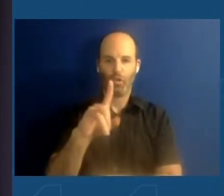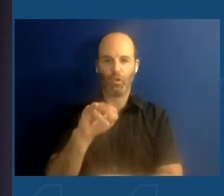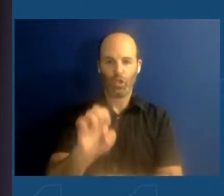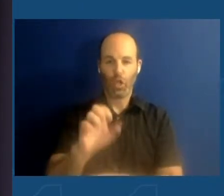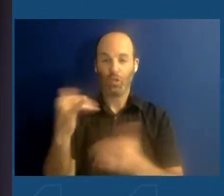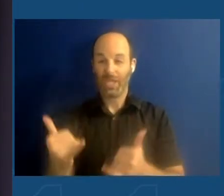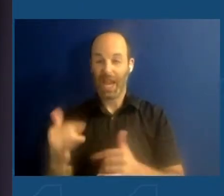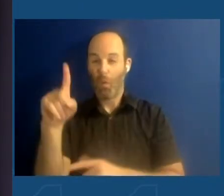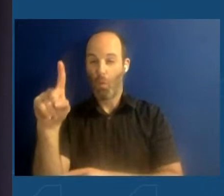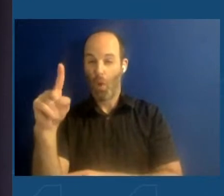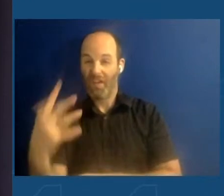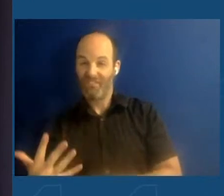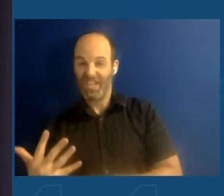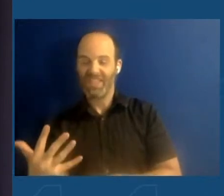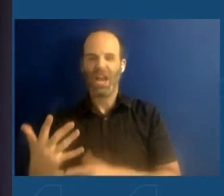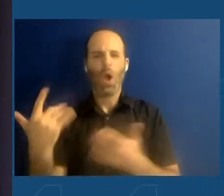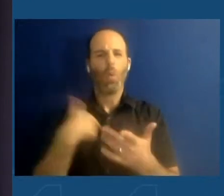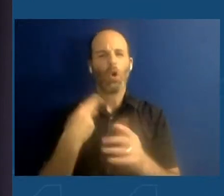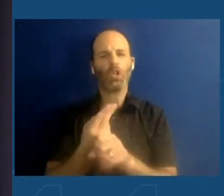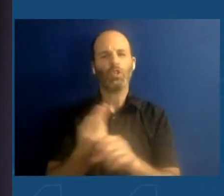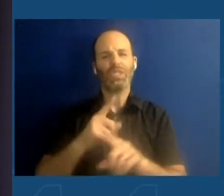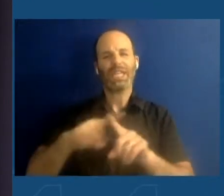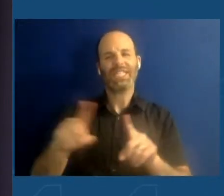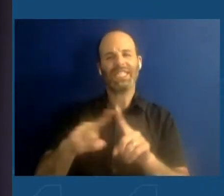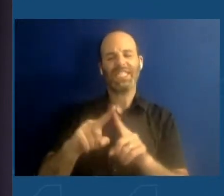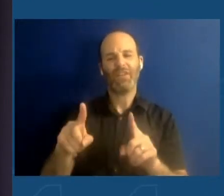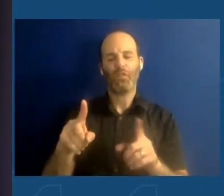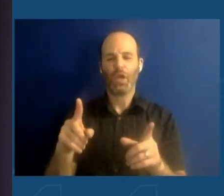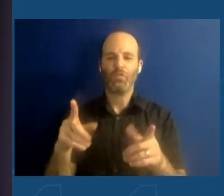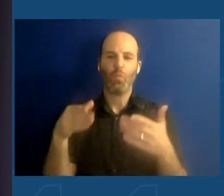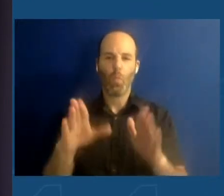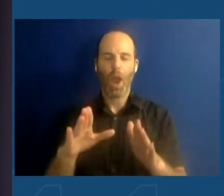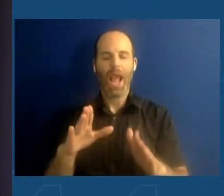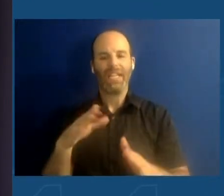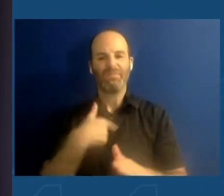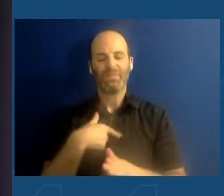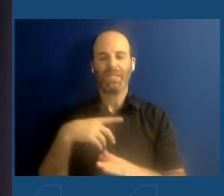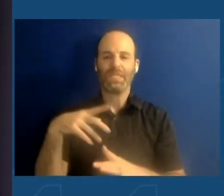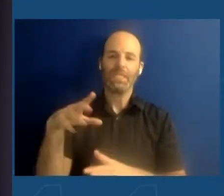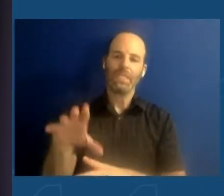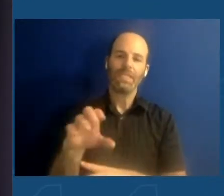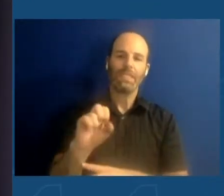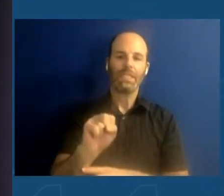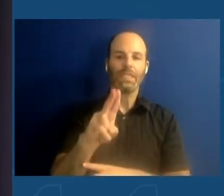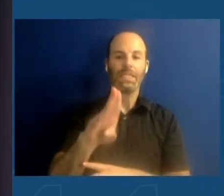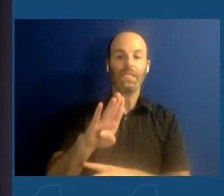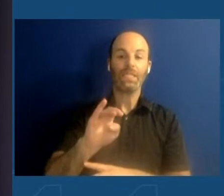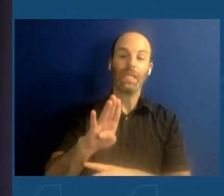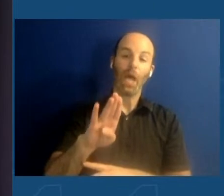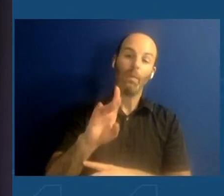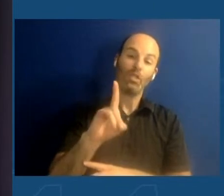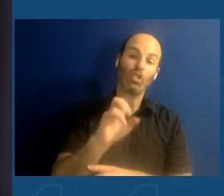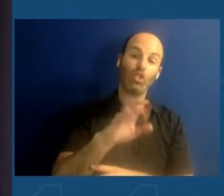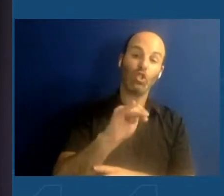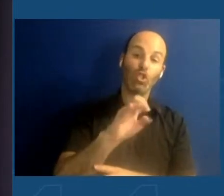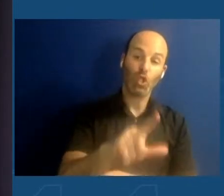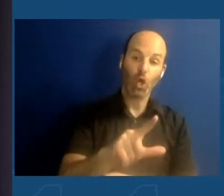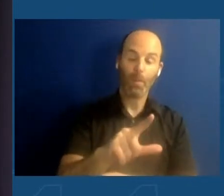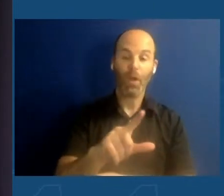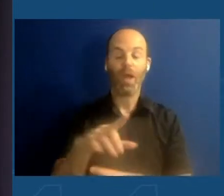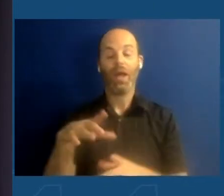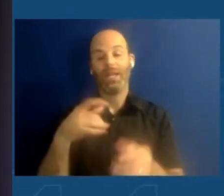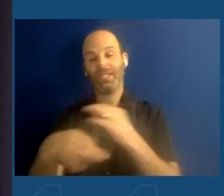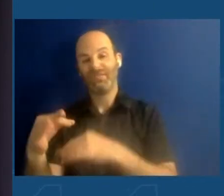called intradermal as opposed to subcutaneous. And this strategy allows us just to use